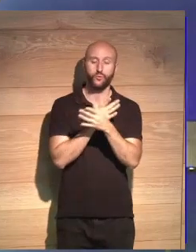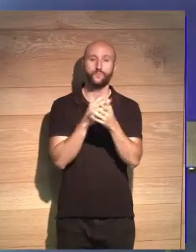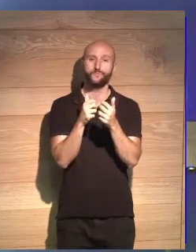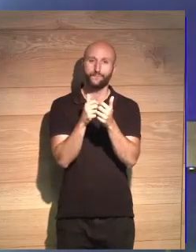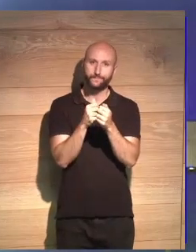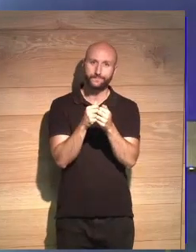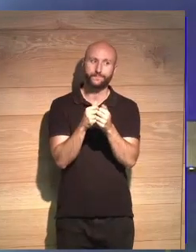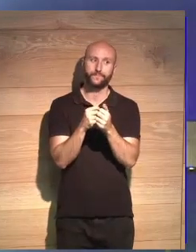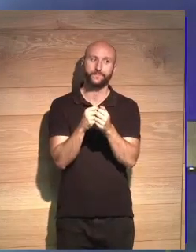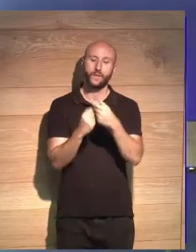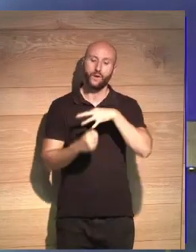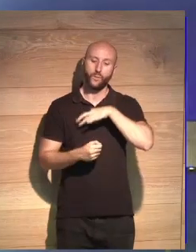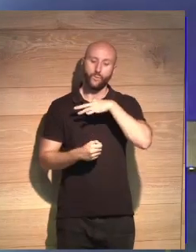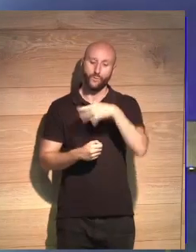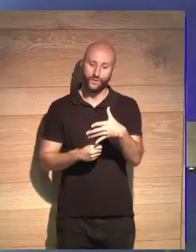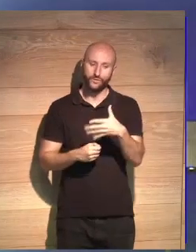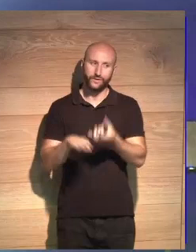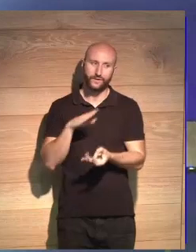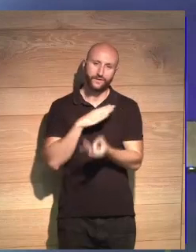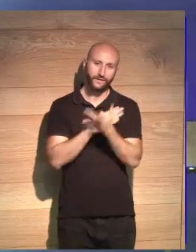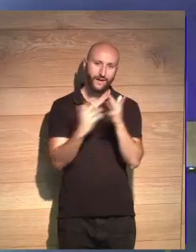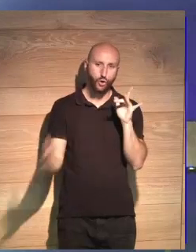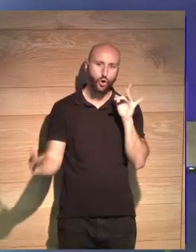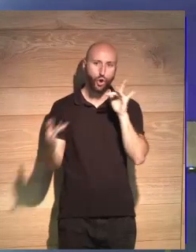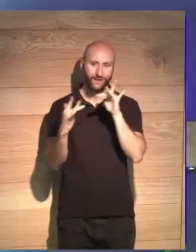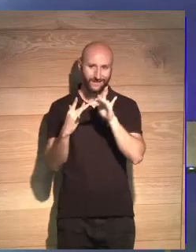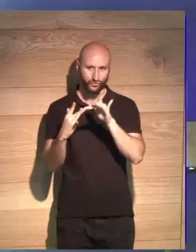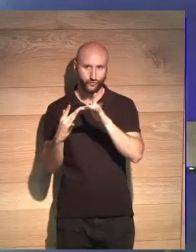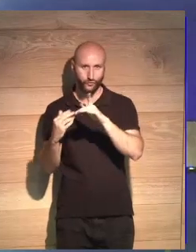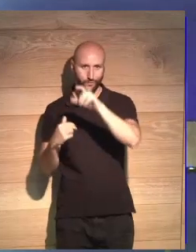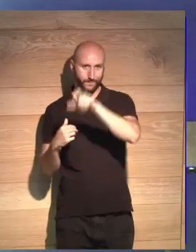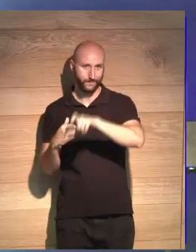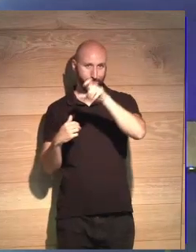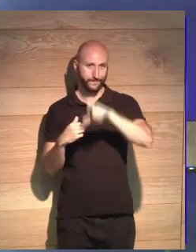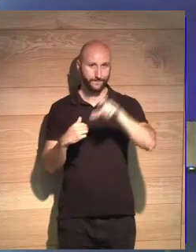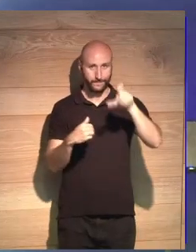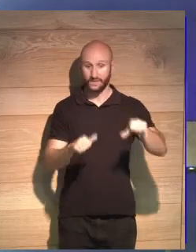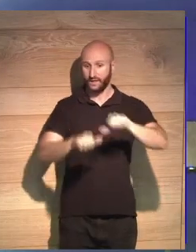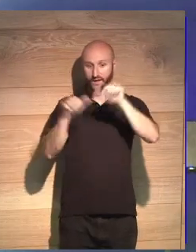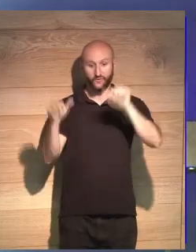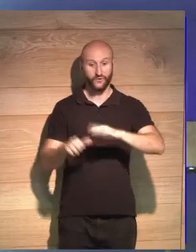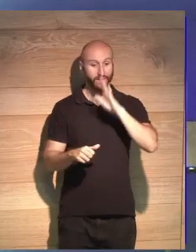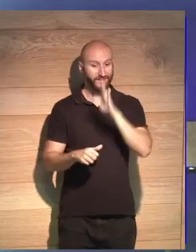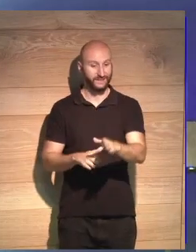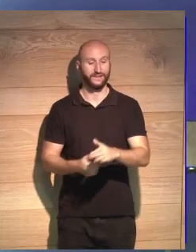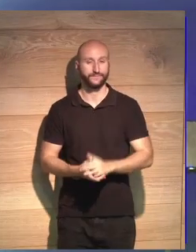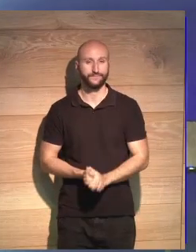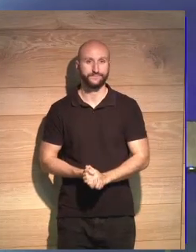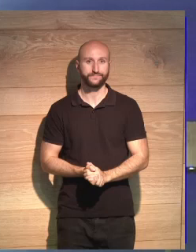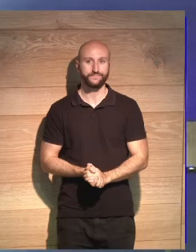through the gaming, through the games, of creating a connection with people that is